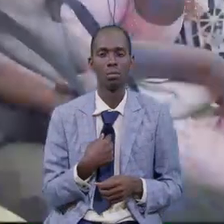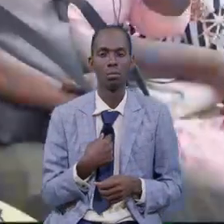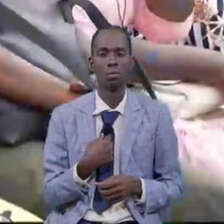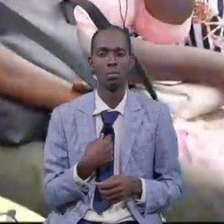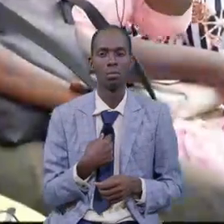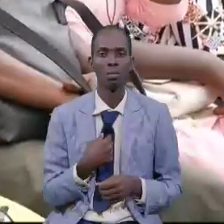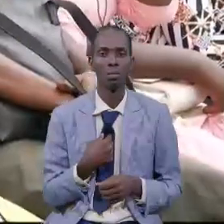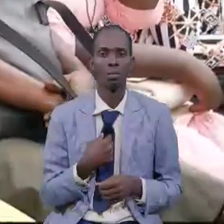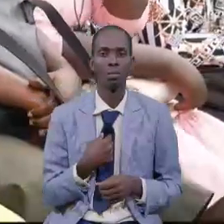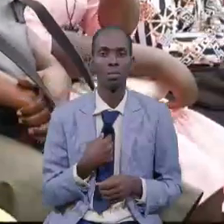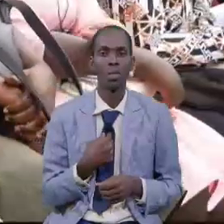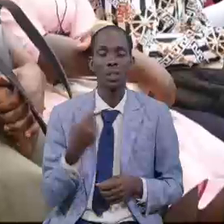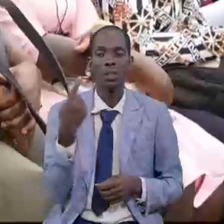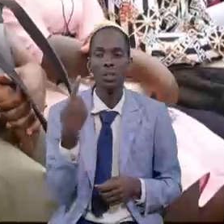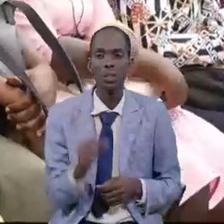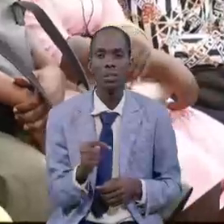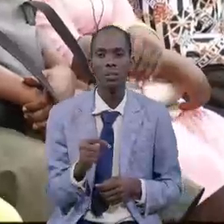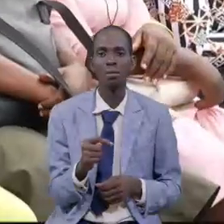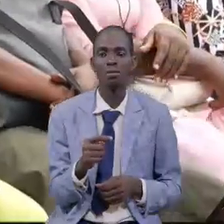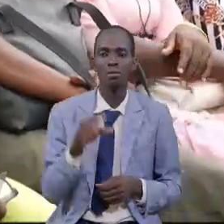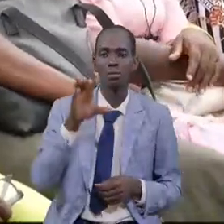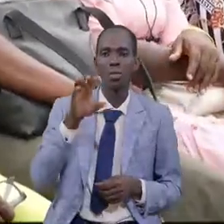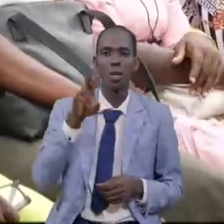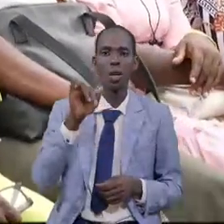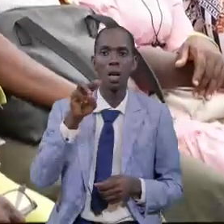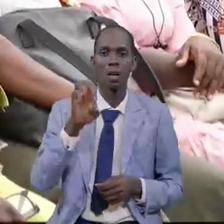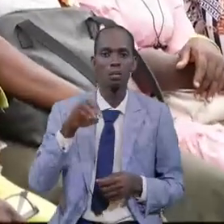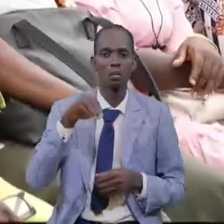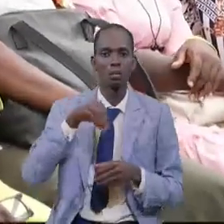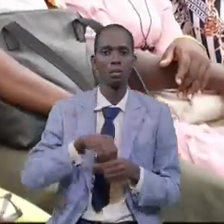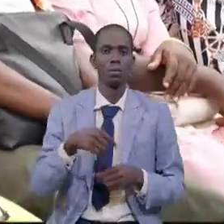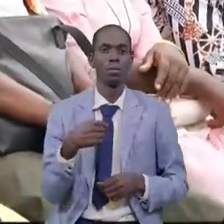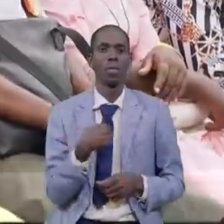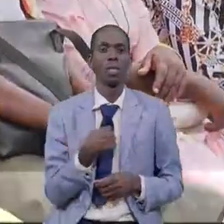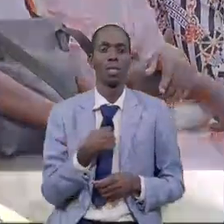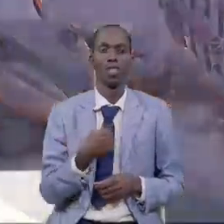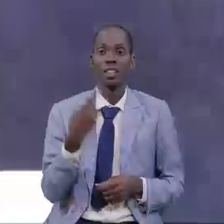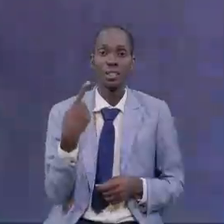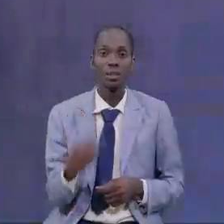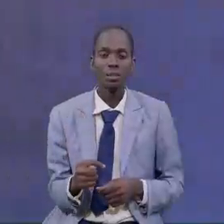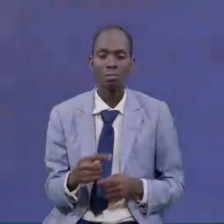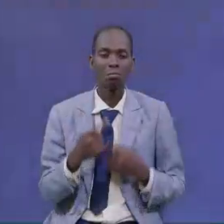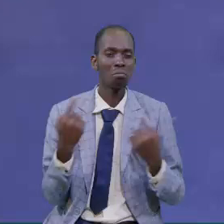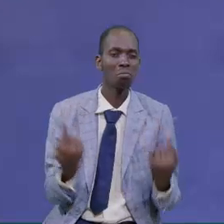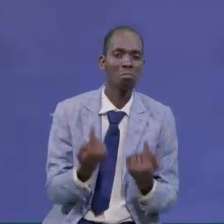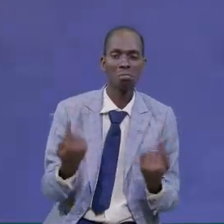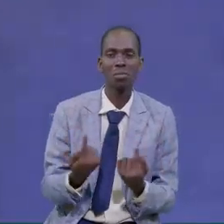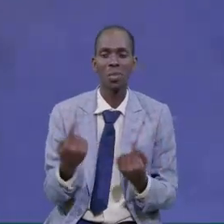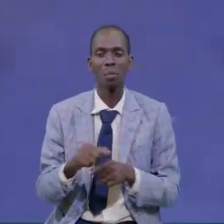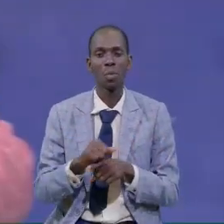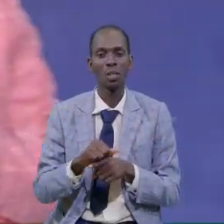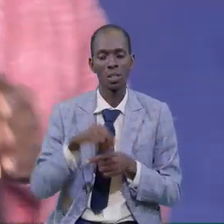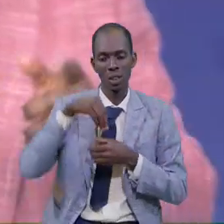The crime within me. The transgression within me, I